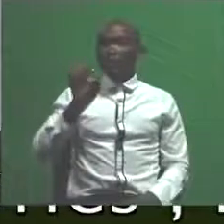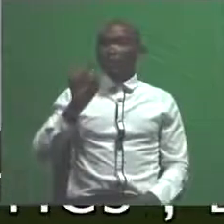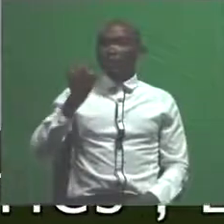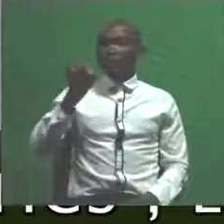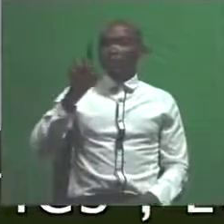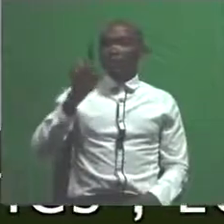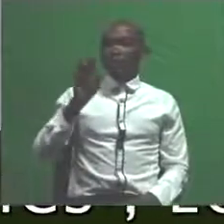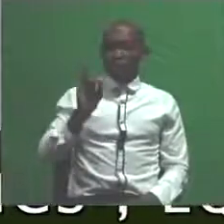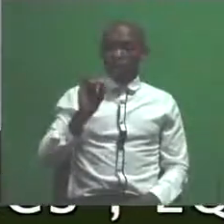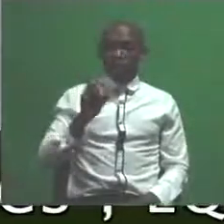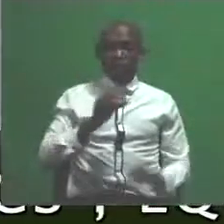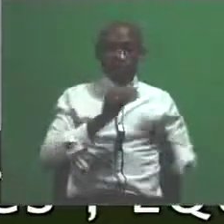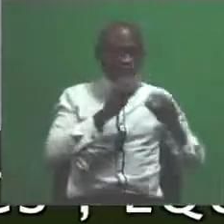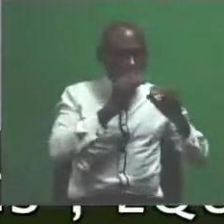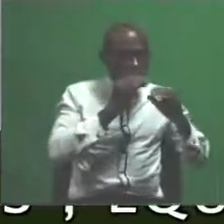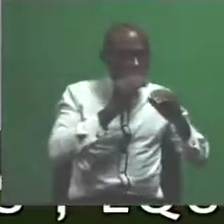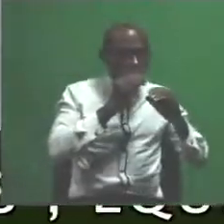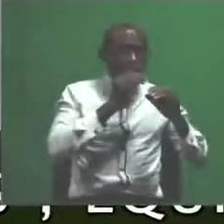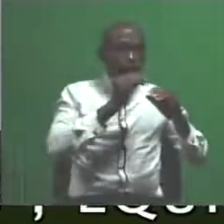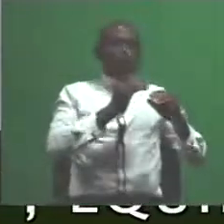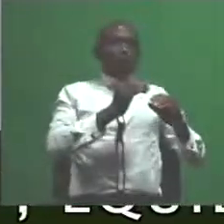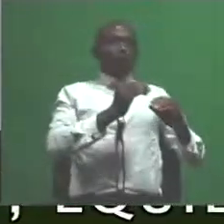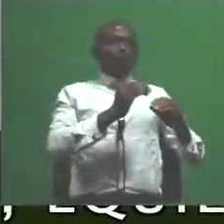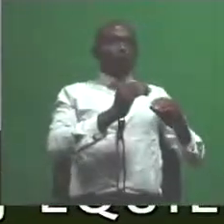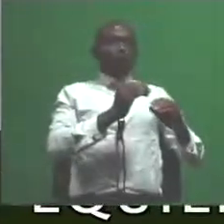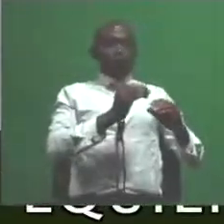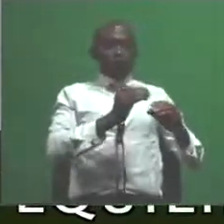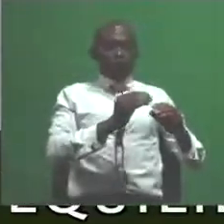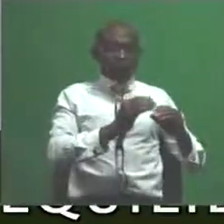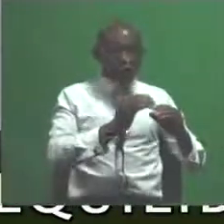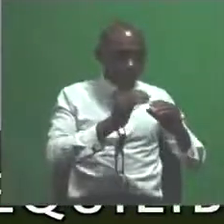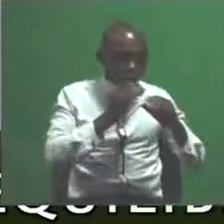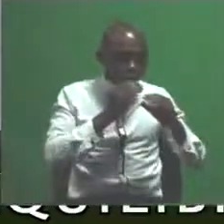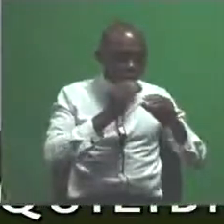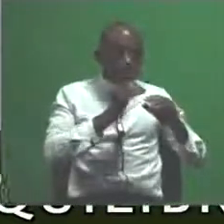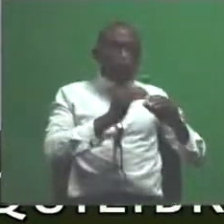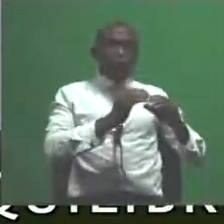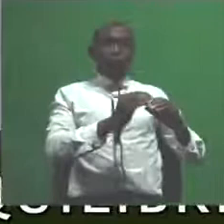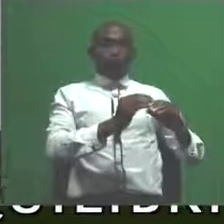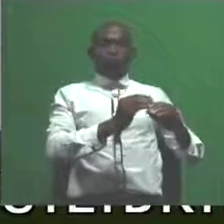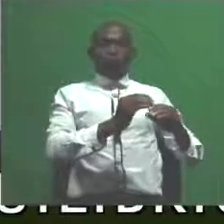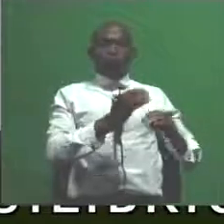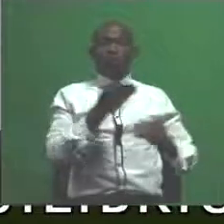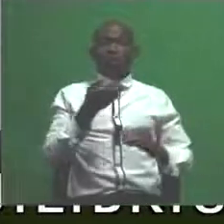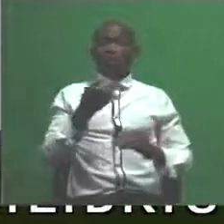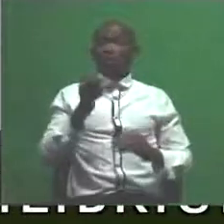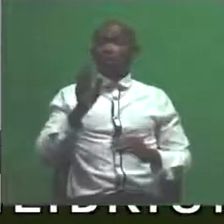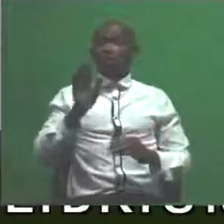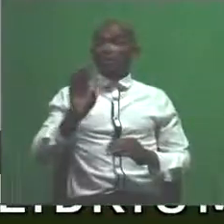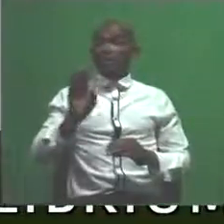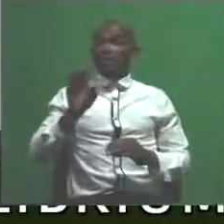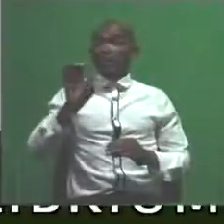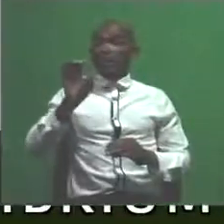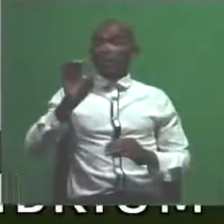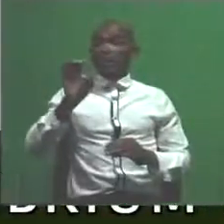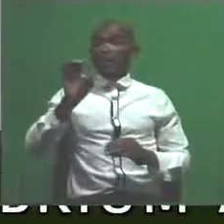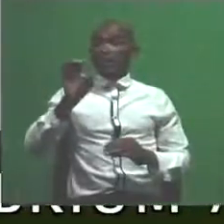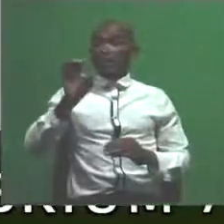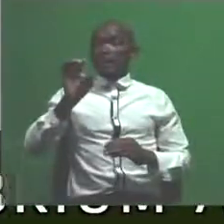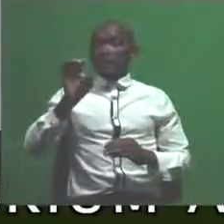Therefore, exo means release and endo means absorbs. And the